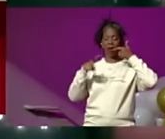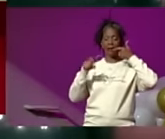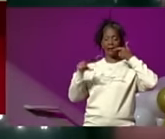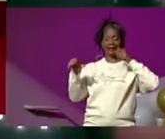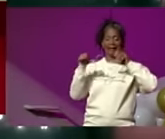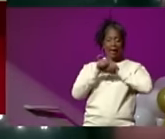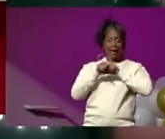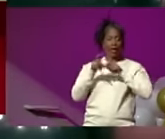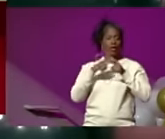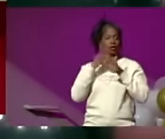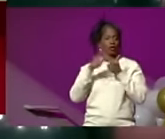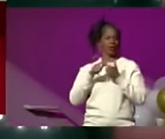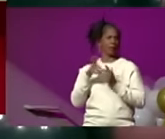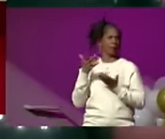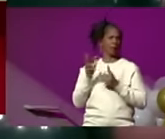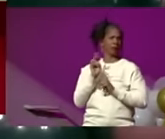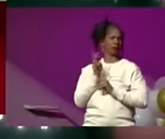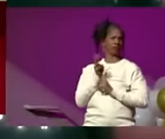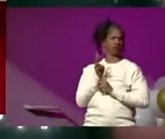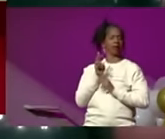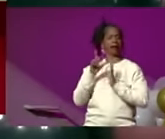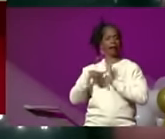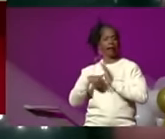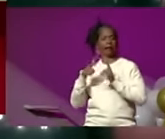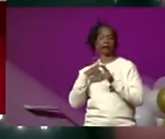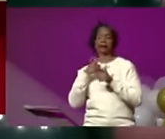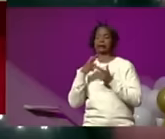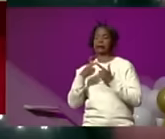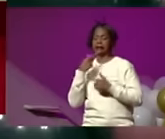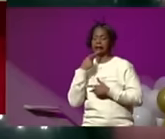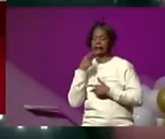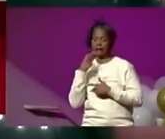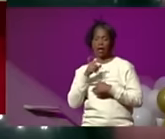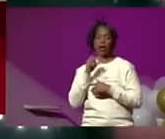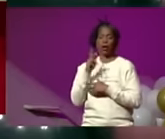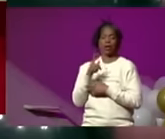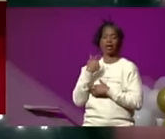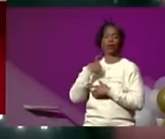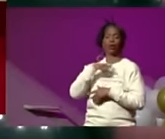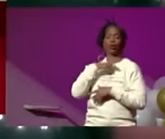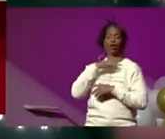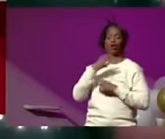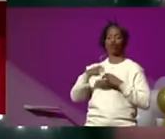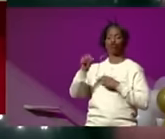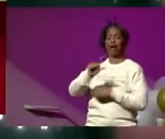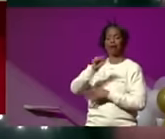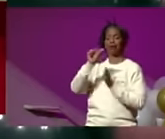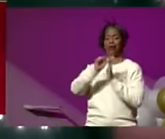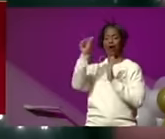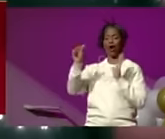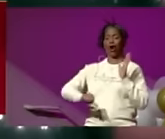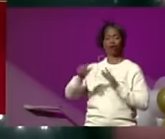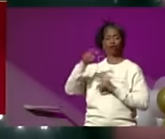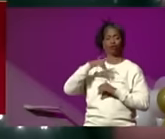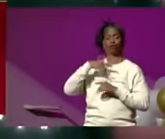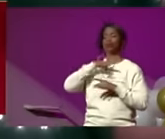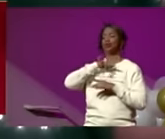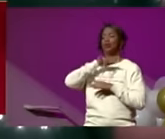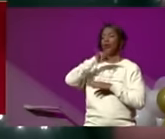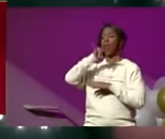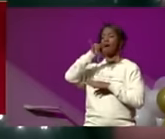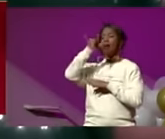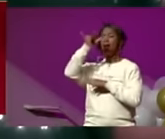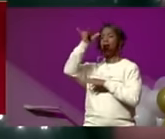then comes back 2 minutes later and says, they have in Austin a place for us to go and